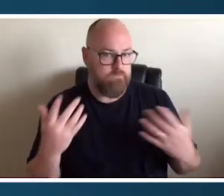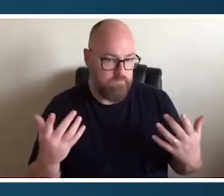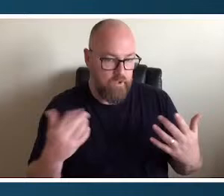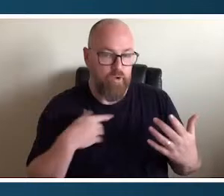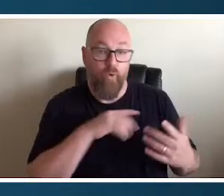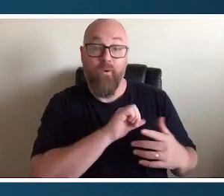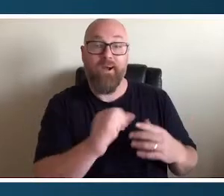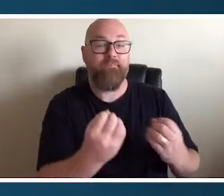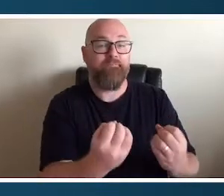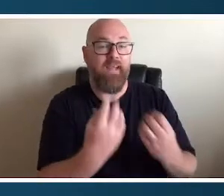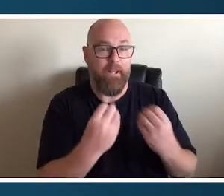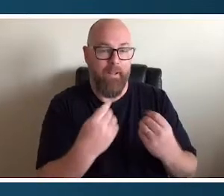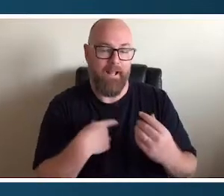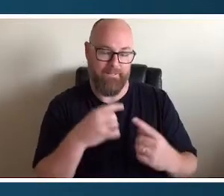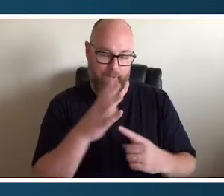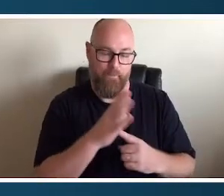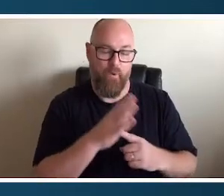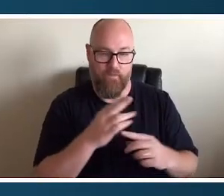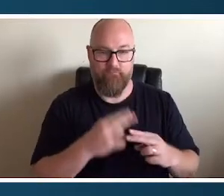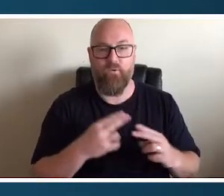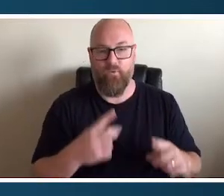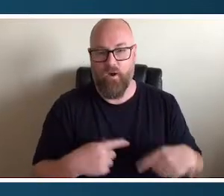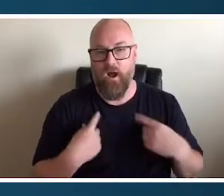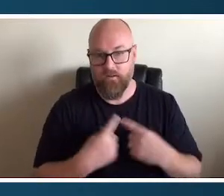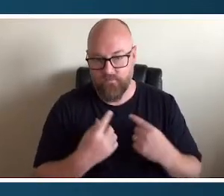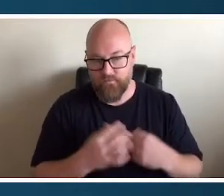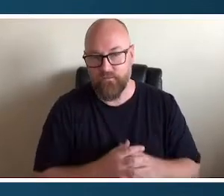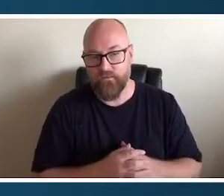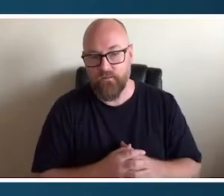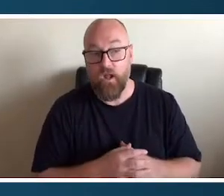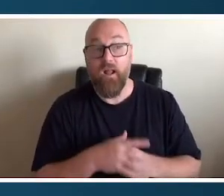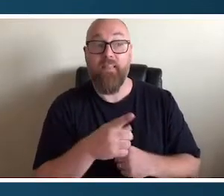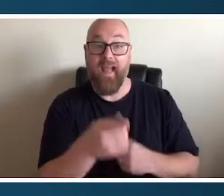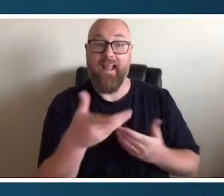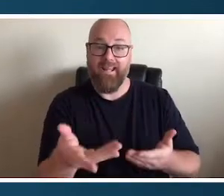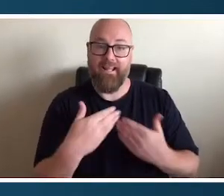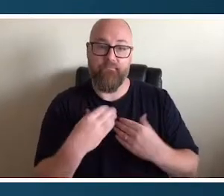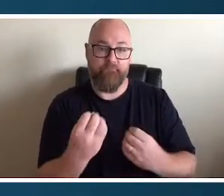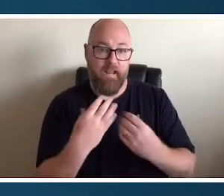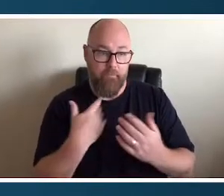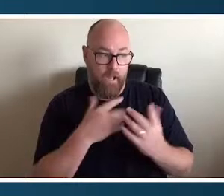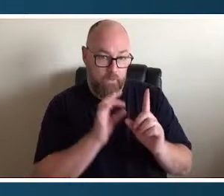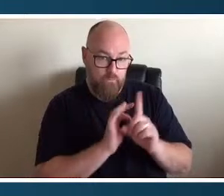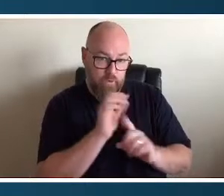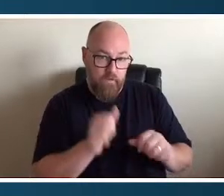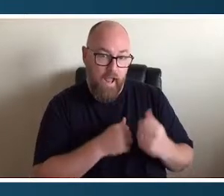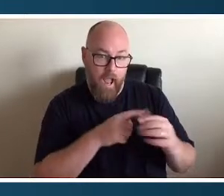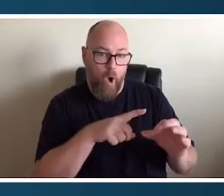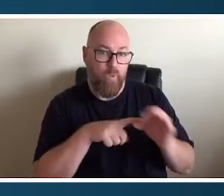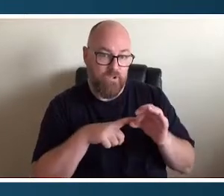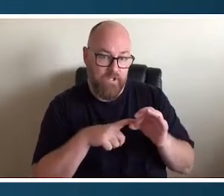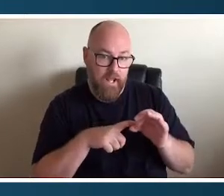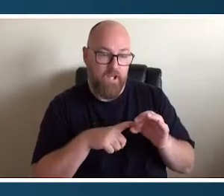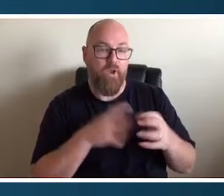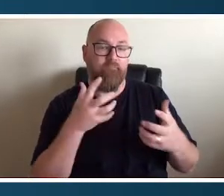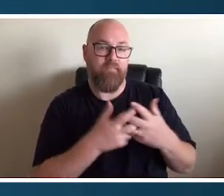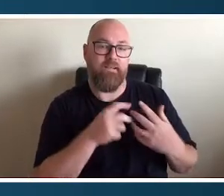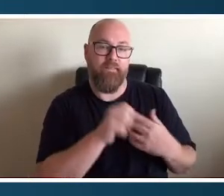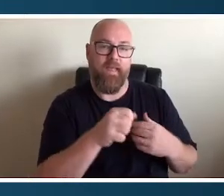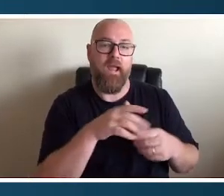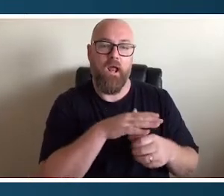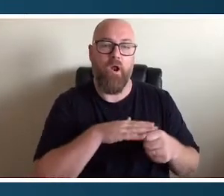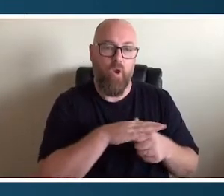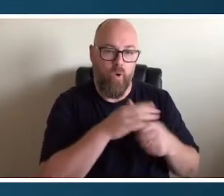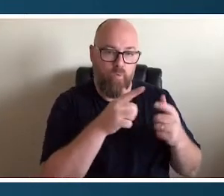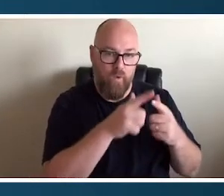us, and they do provide feedback on improving the questionnaire to make sure that it is customized to the local language. So for example, in Tonga, we